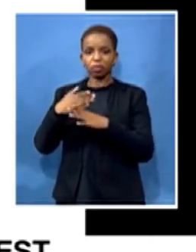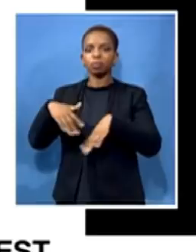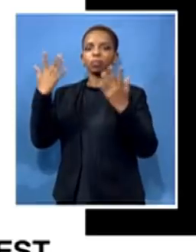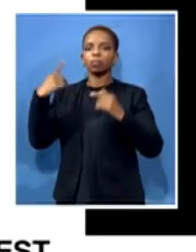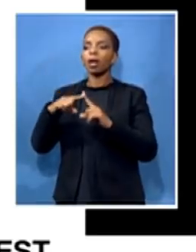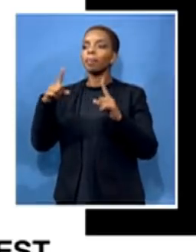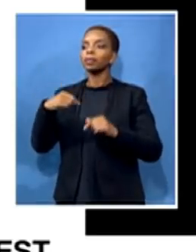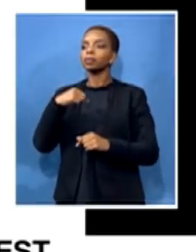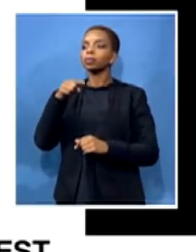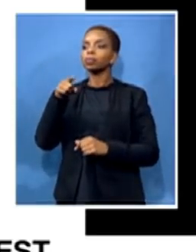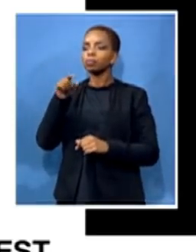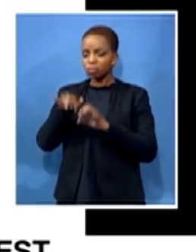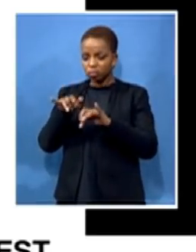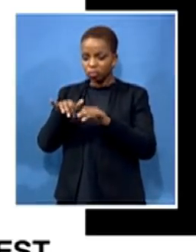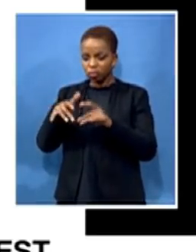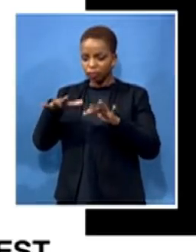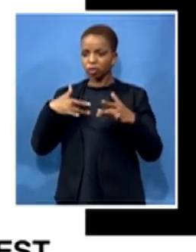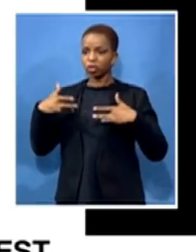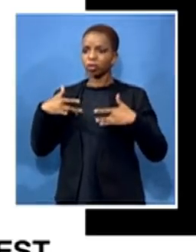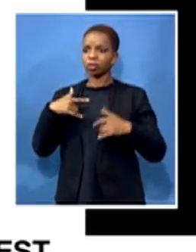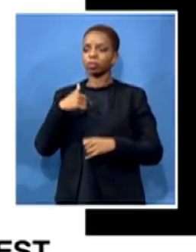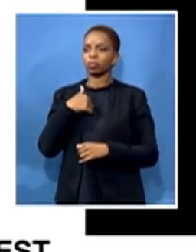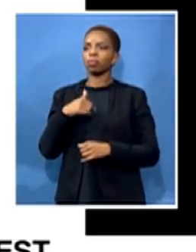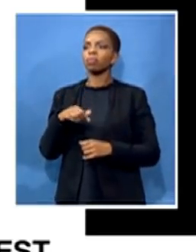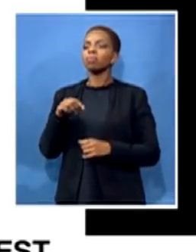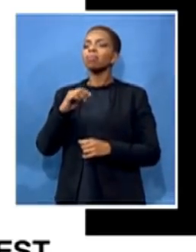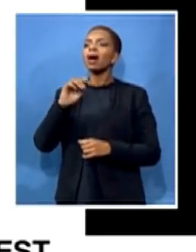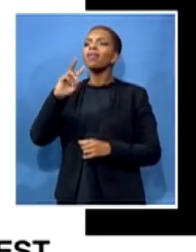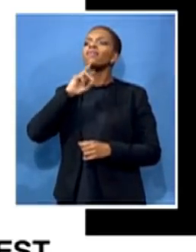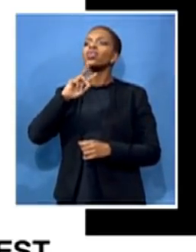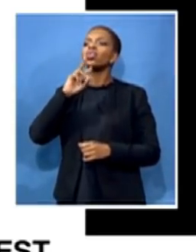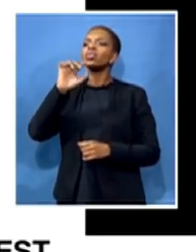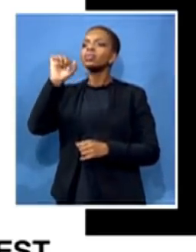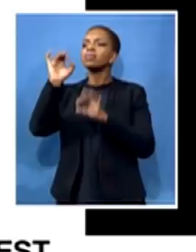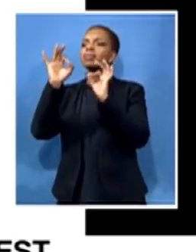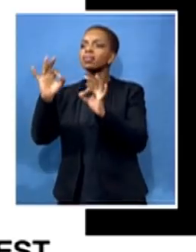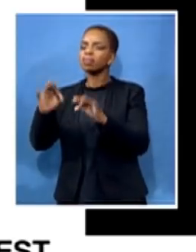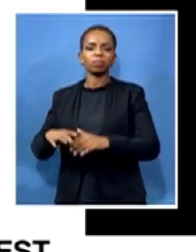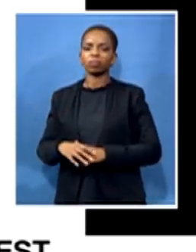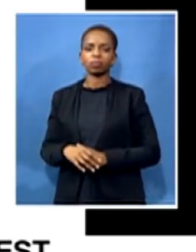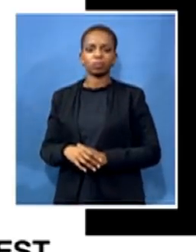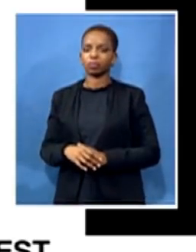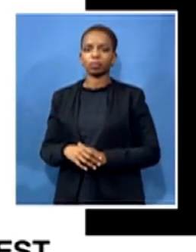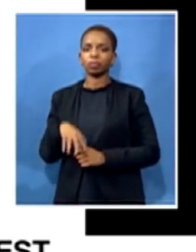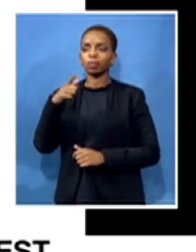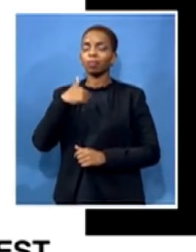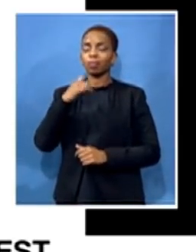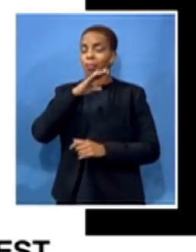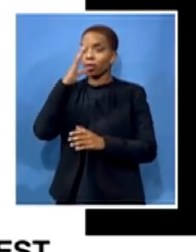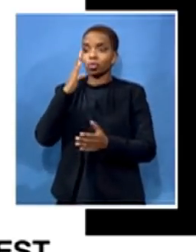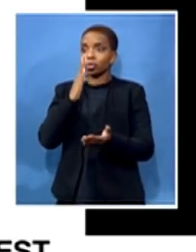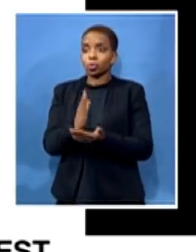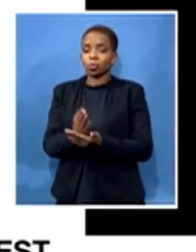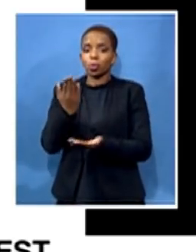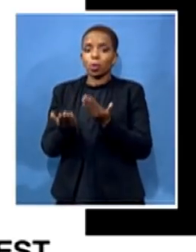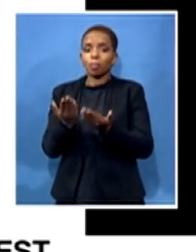poor, and you appear to be uncomfortable. I'm not sure if the mask is what's causing the problem, either with your comfort or the